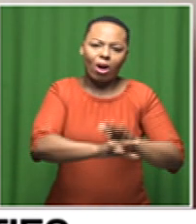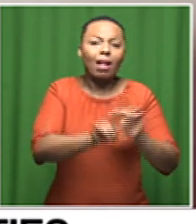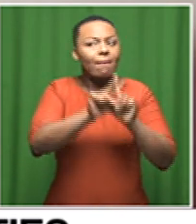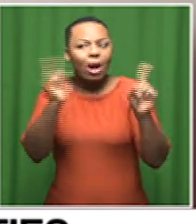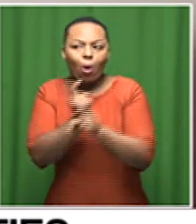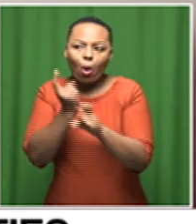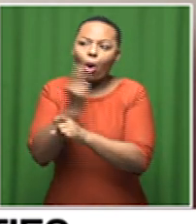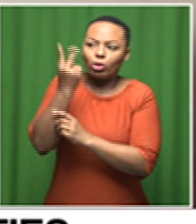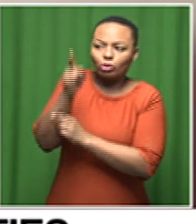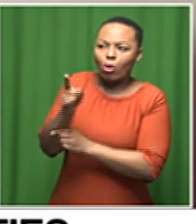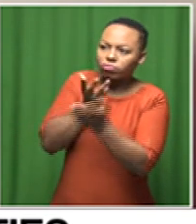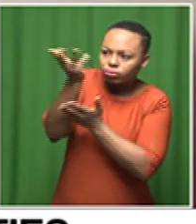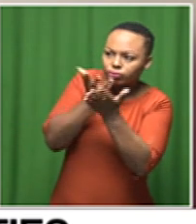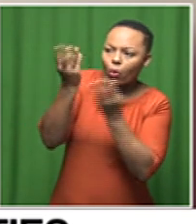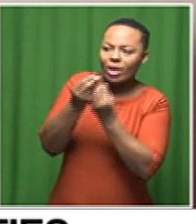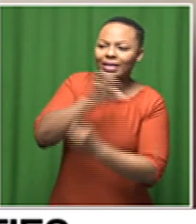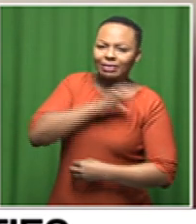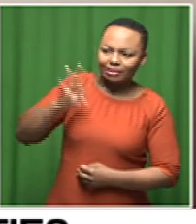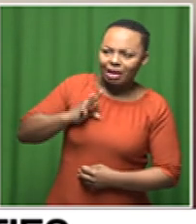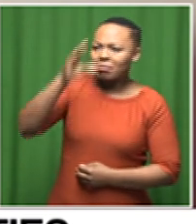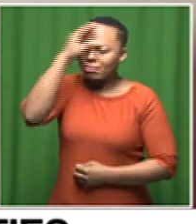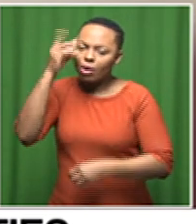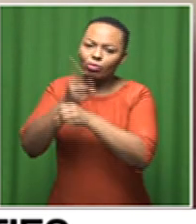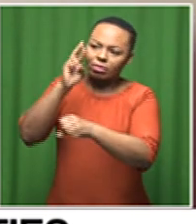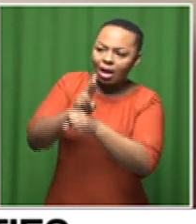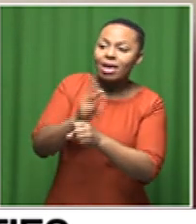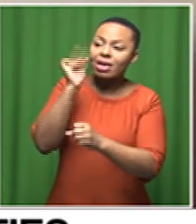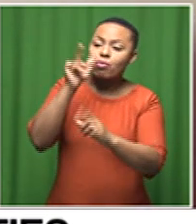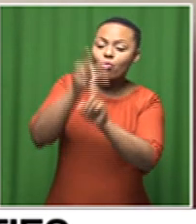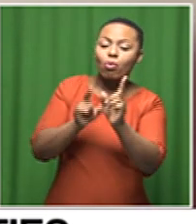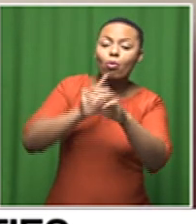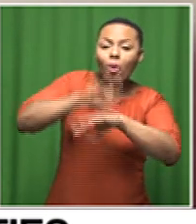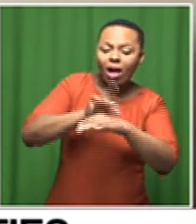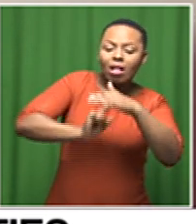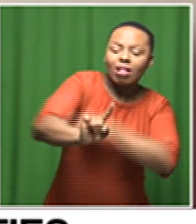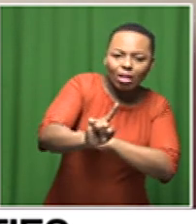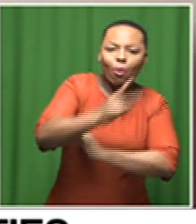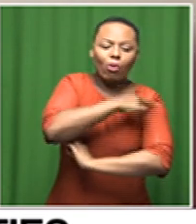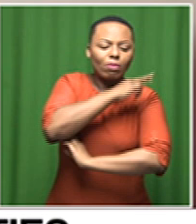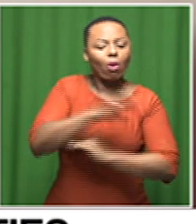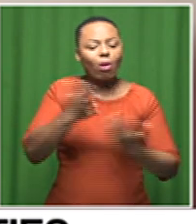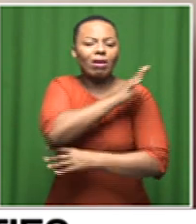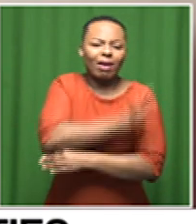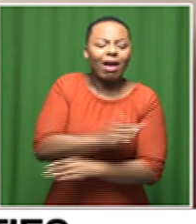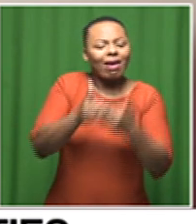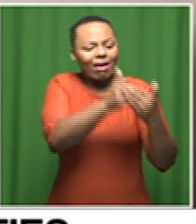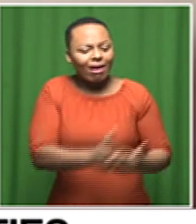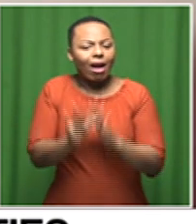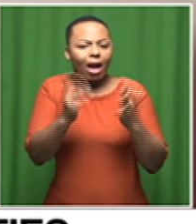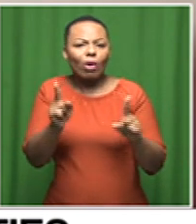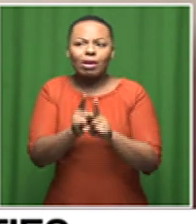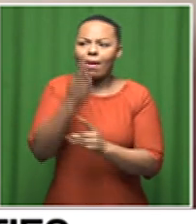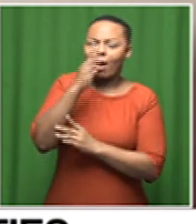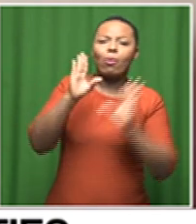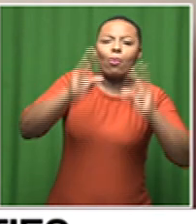say, how are we supposed to treat patients, and how do we supposed to make patients feel comfortable